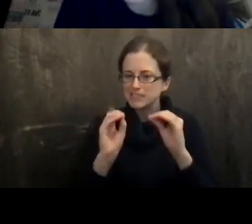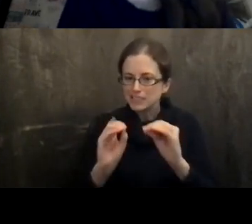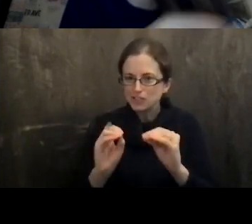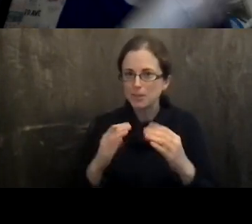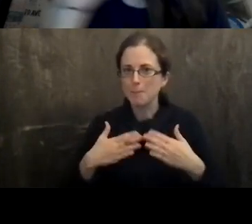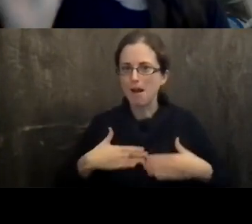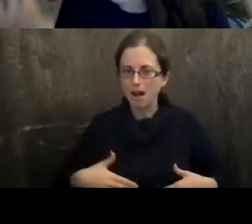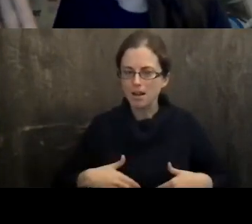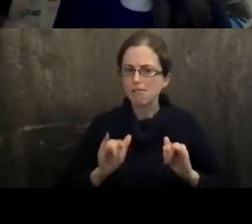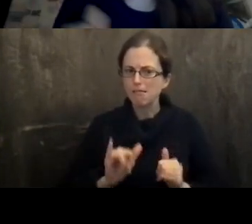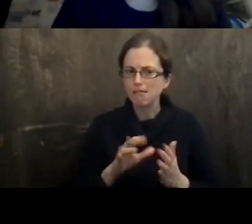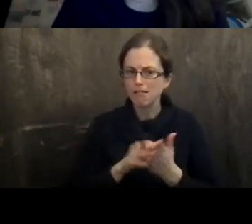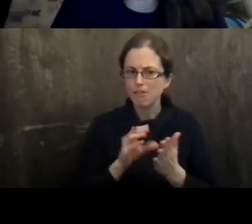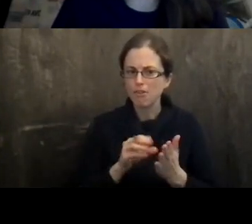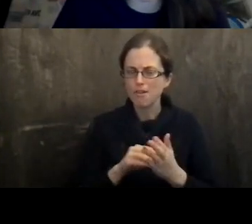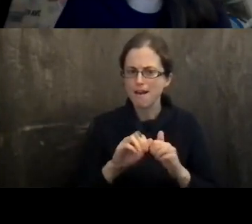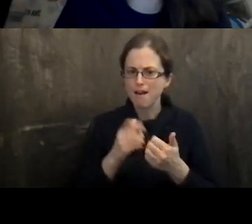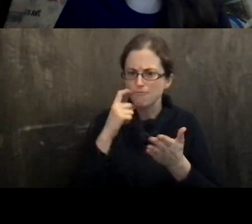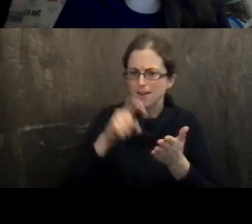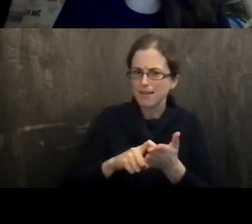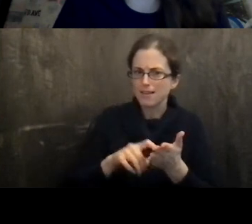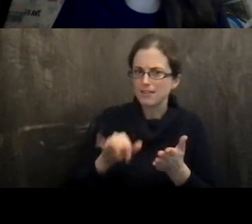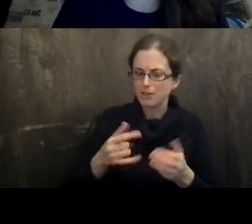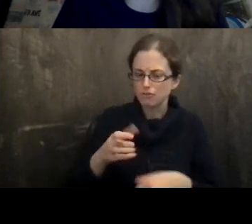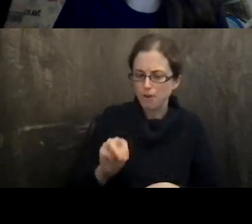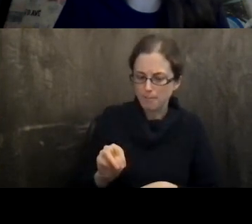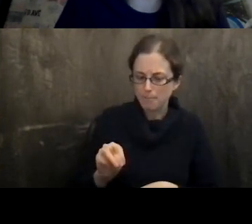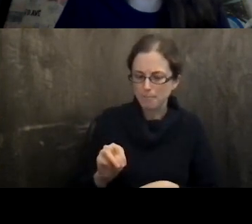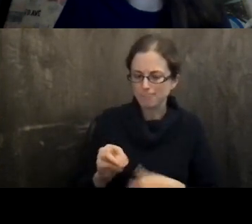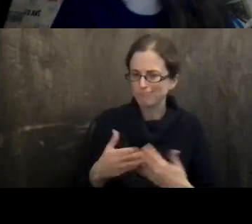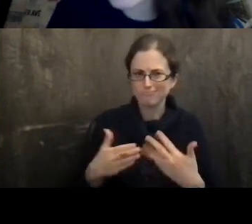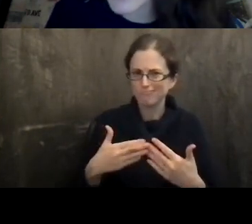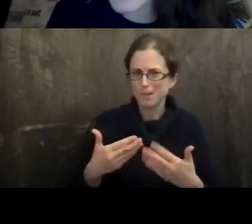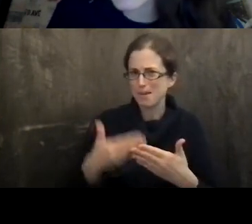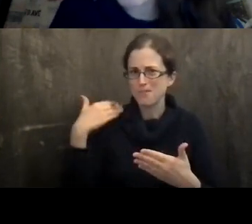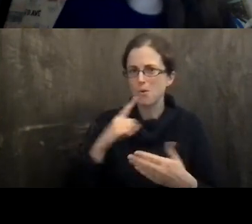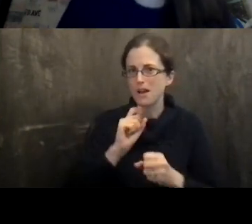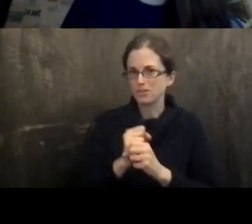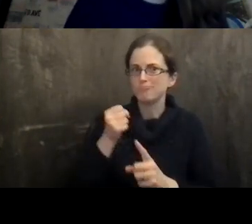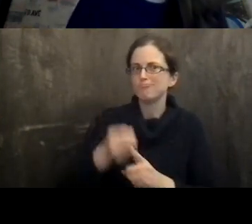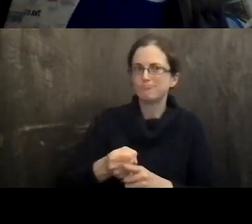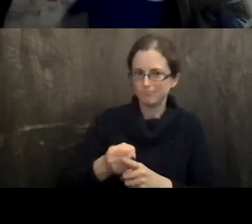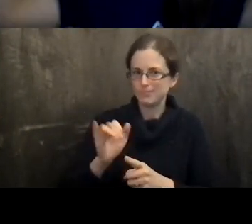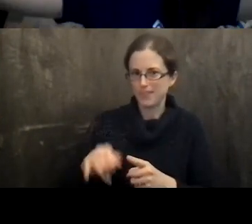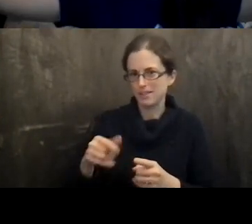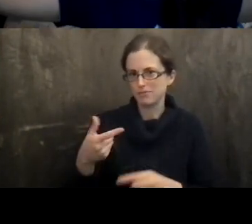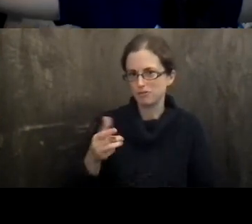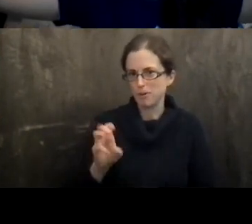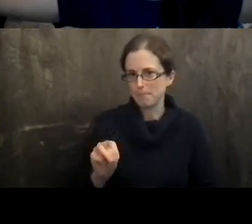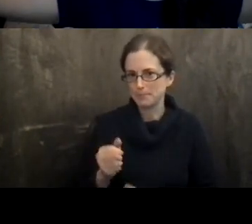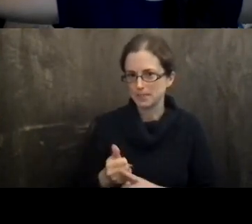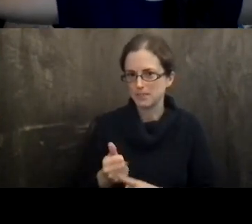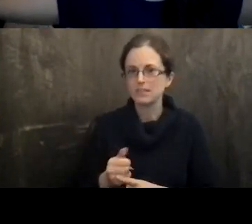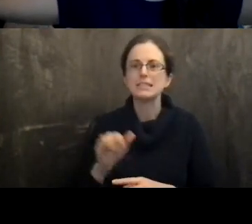bacteria before we ever come in contact with it in real life. Just like if I tell you, think